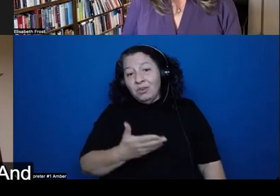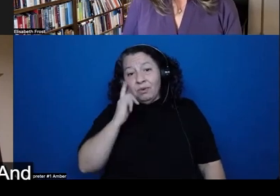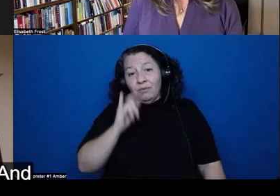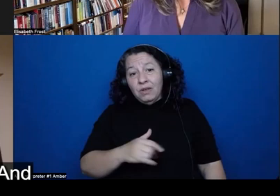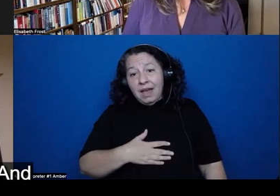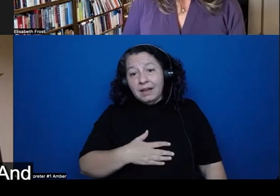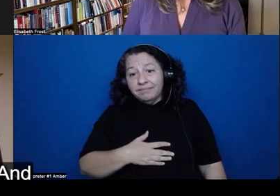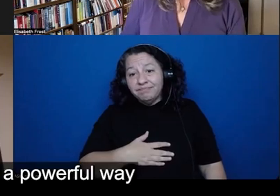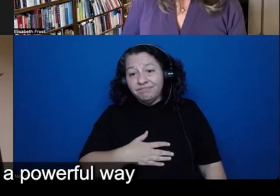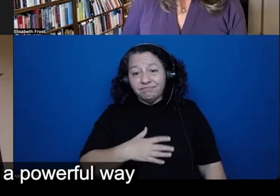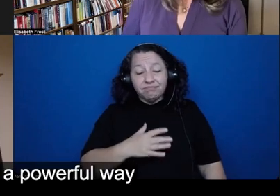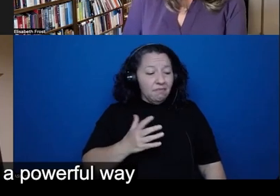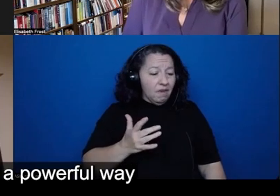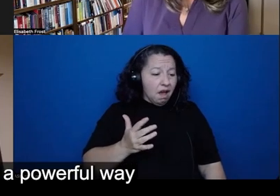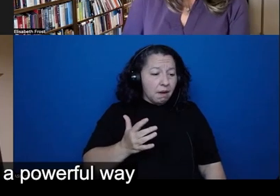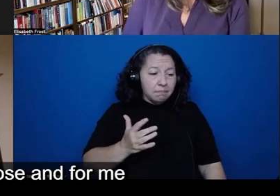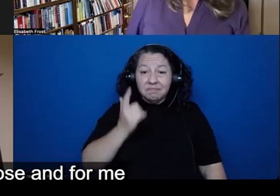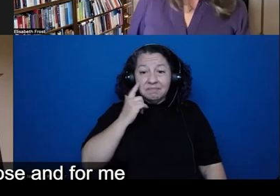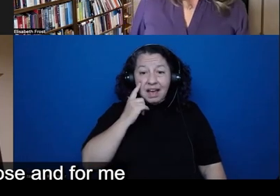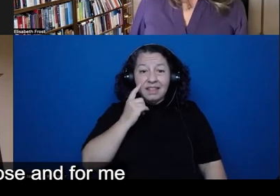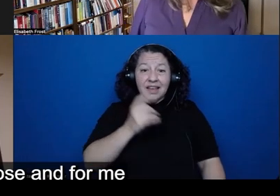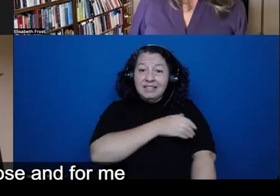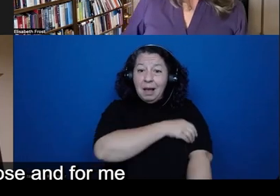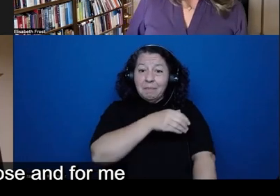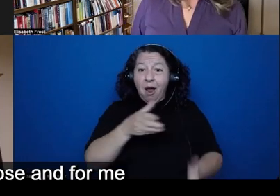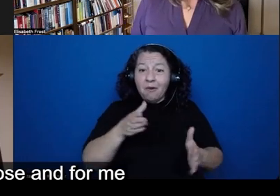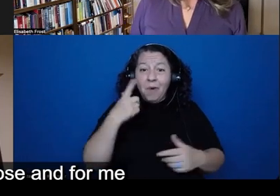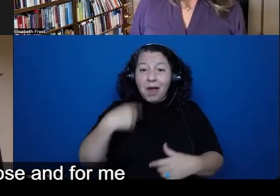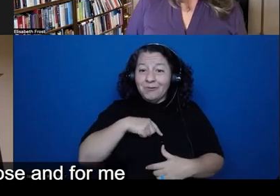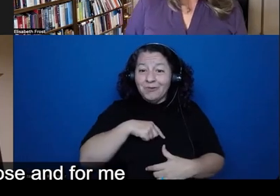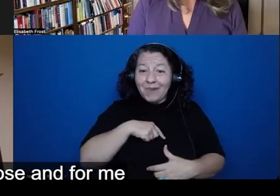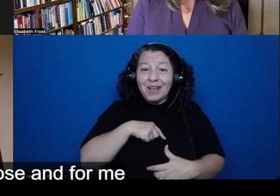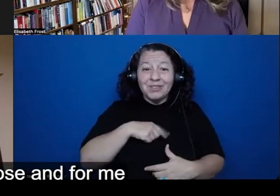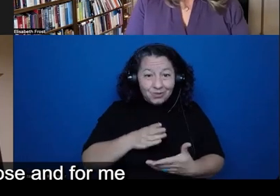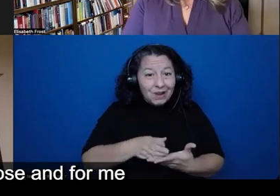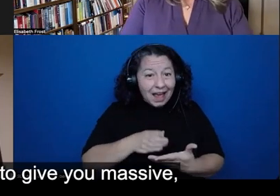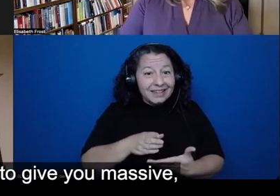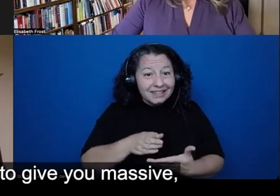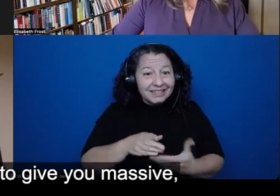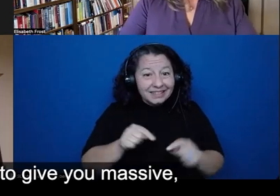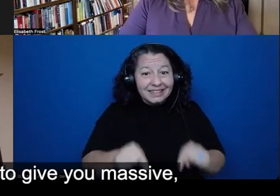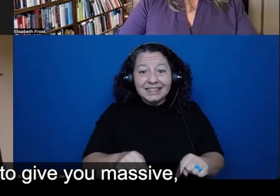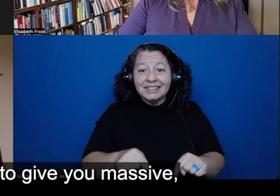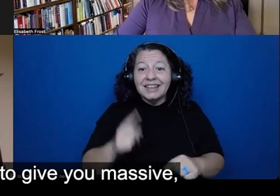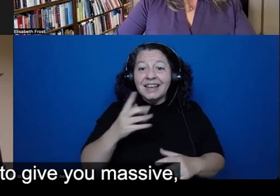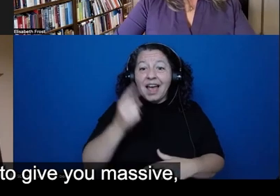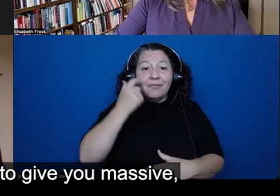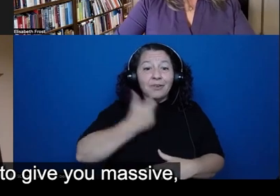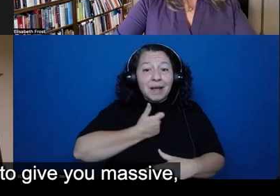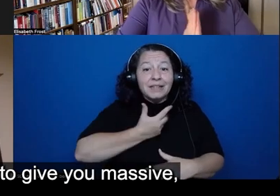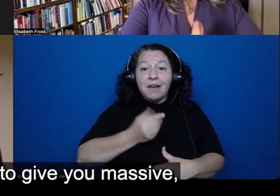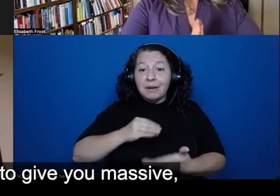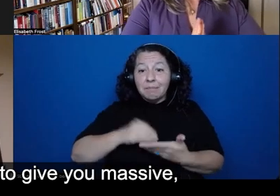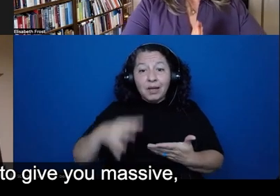And I think that's a powerful way for us to close, and for me and my students to